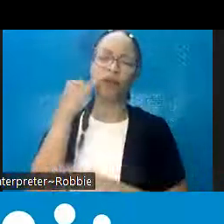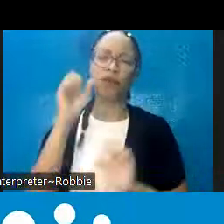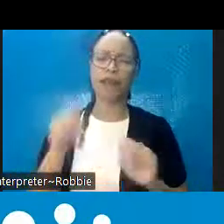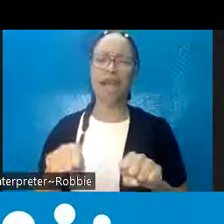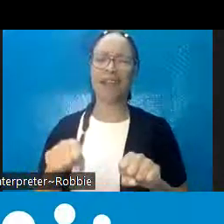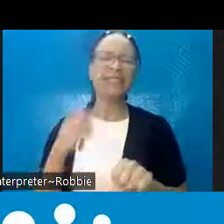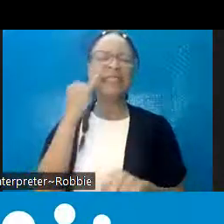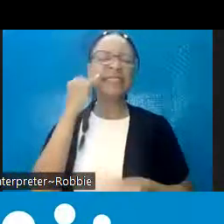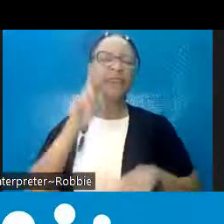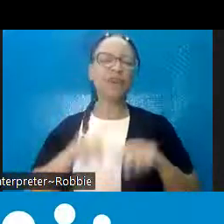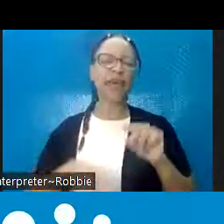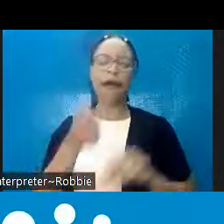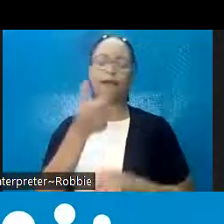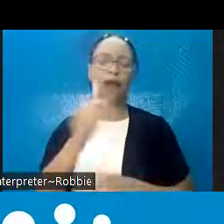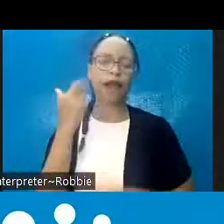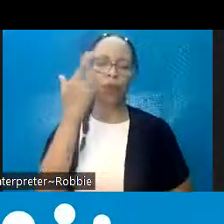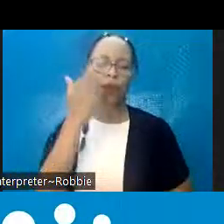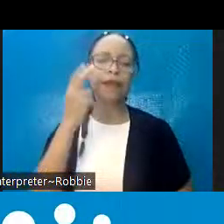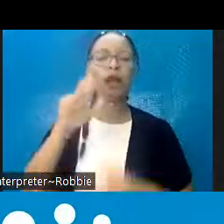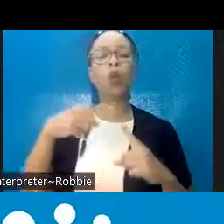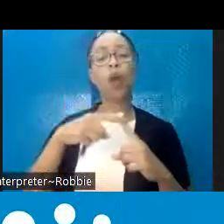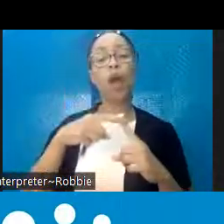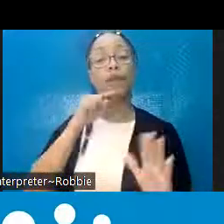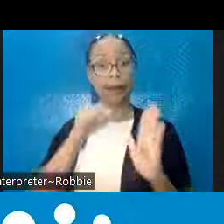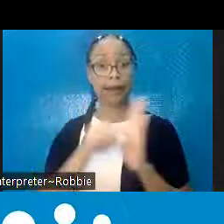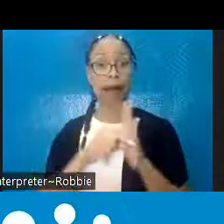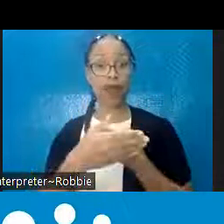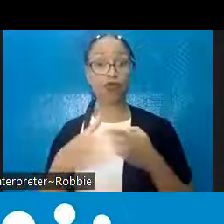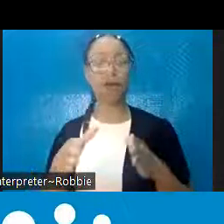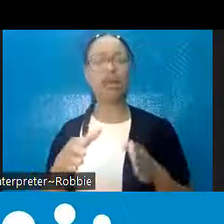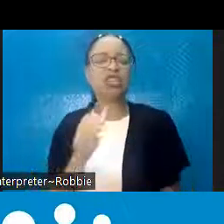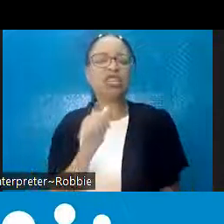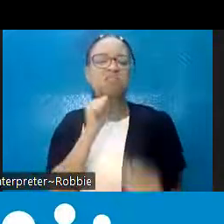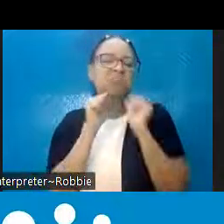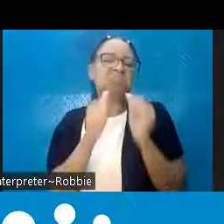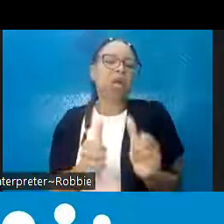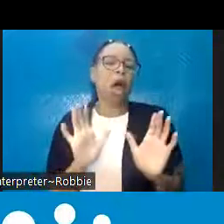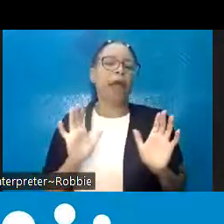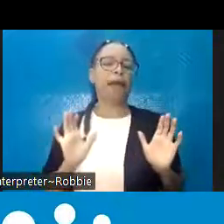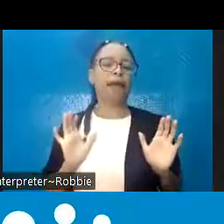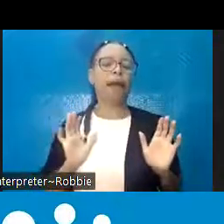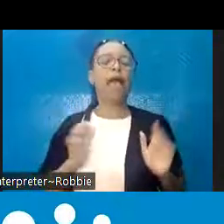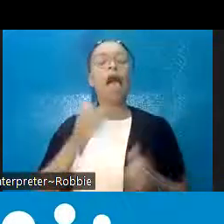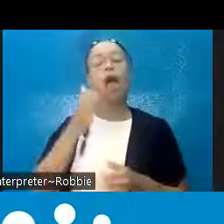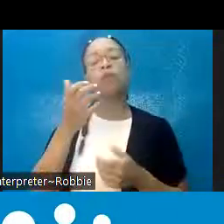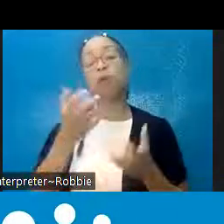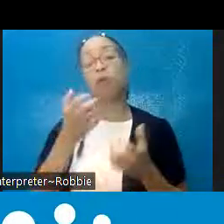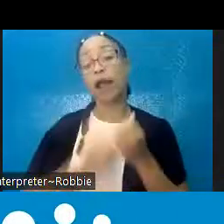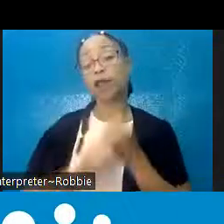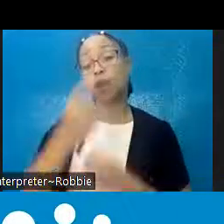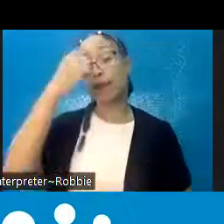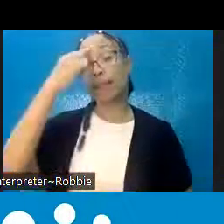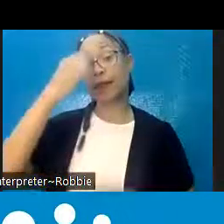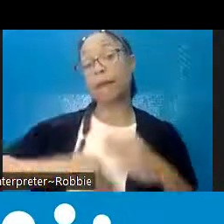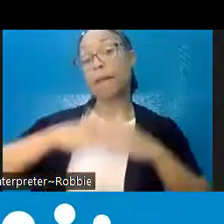to participate for any reason, when the room is assigned to you, please just decline it. And we want everyone to think about how the